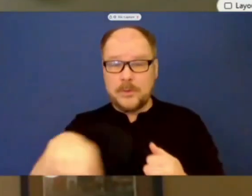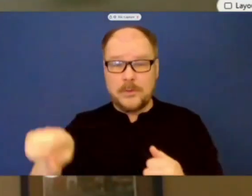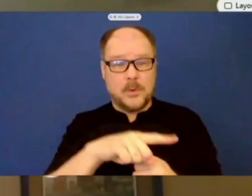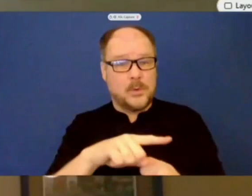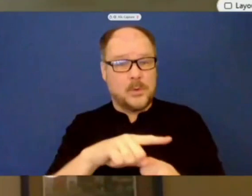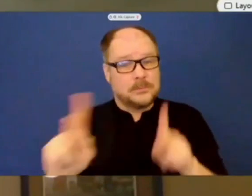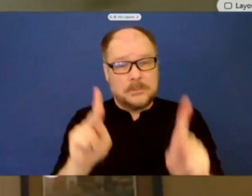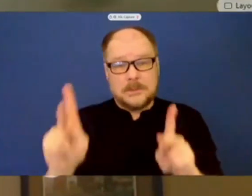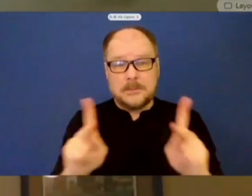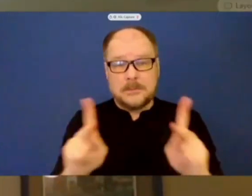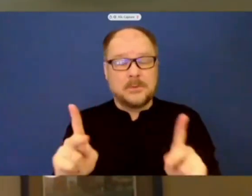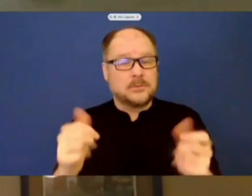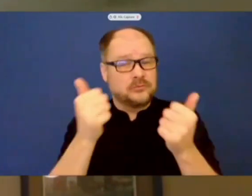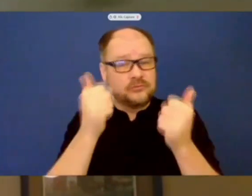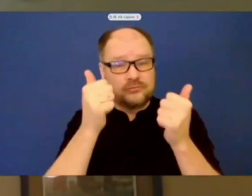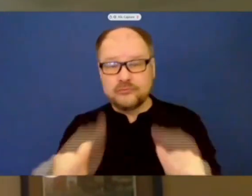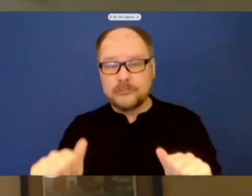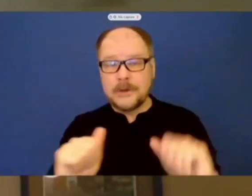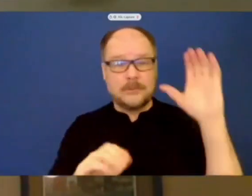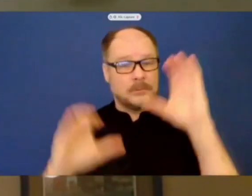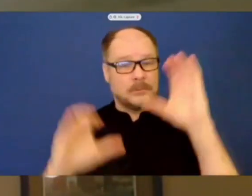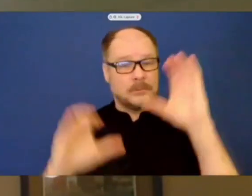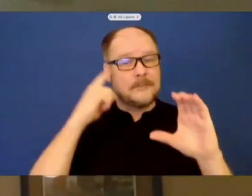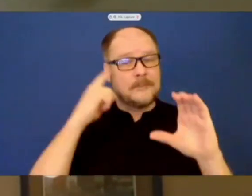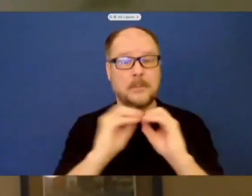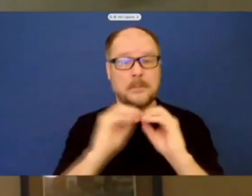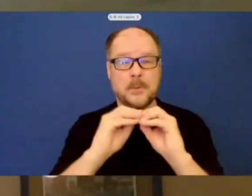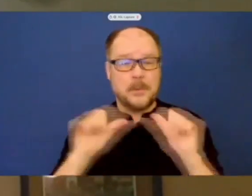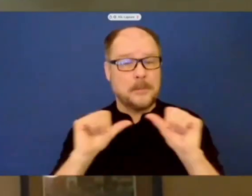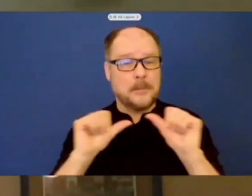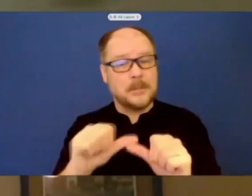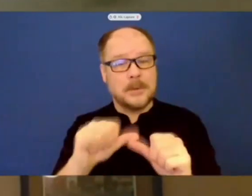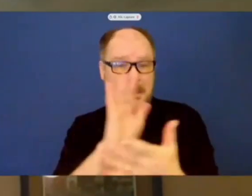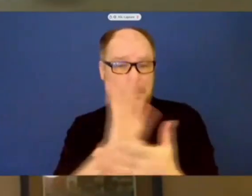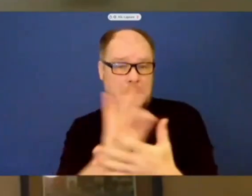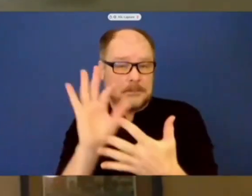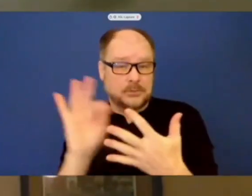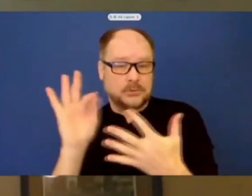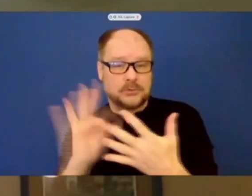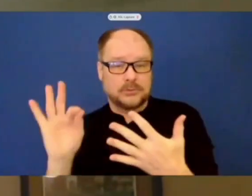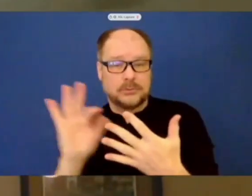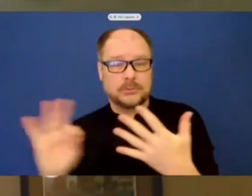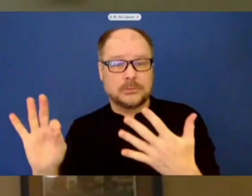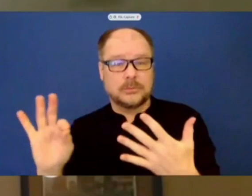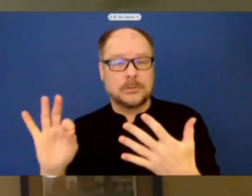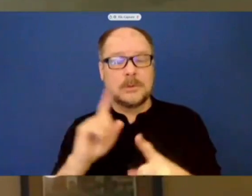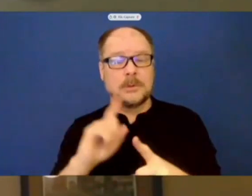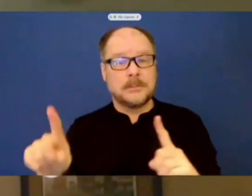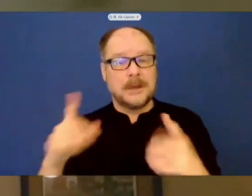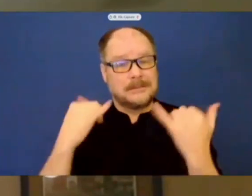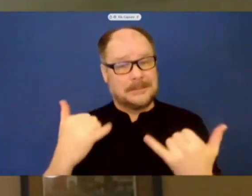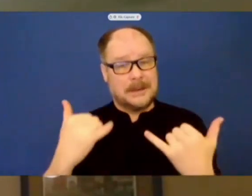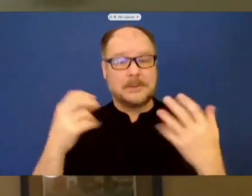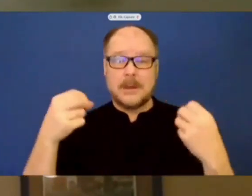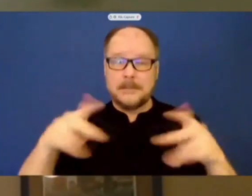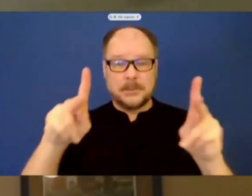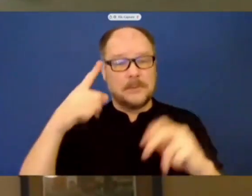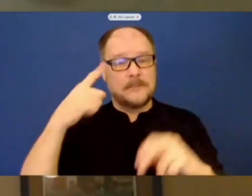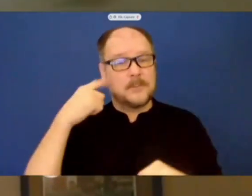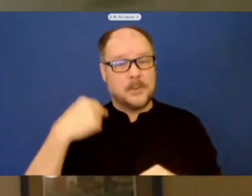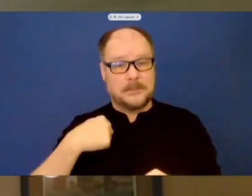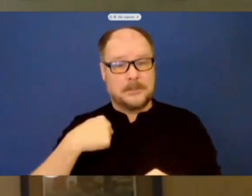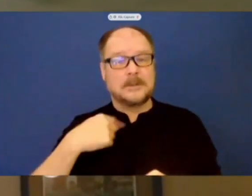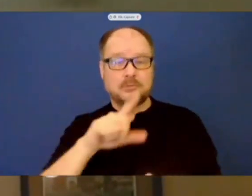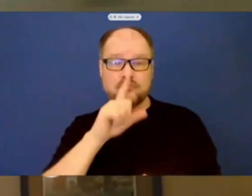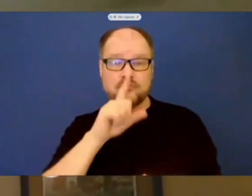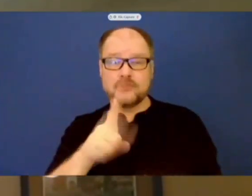them, more permanent housing options after the time at the hotel runs out. But this is an opportunity for me to really make a plea